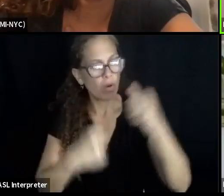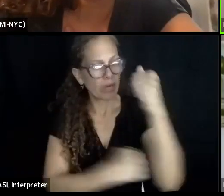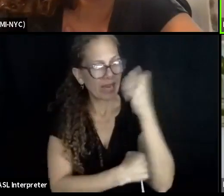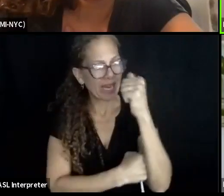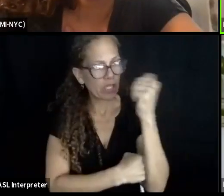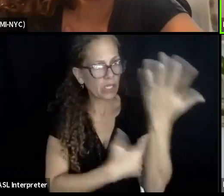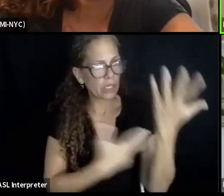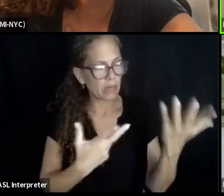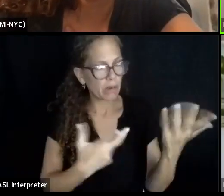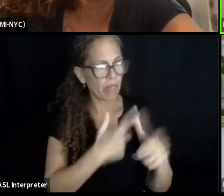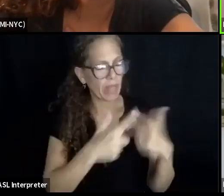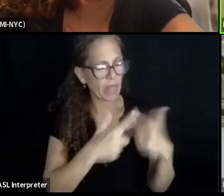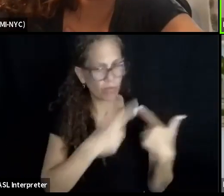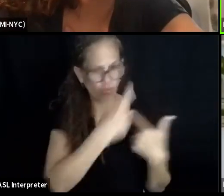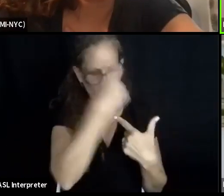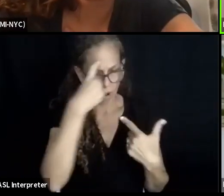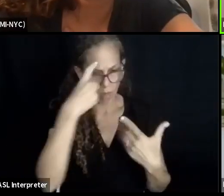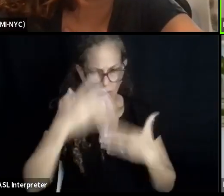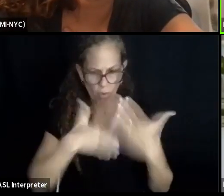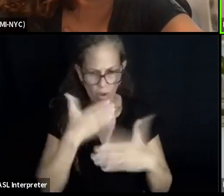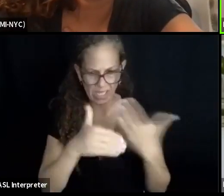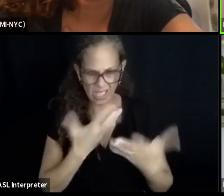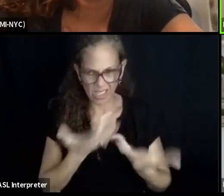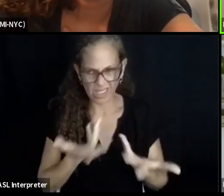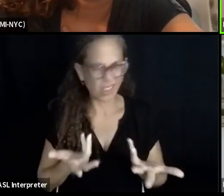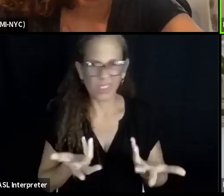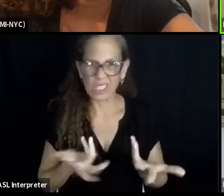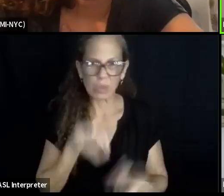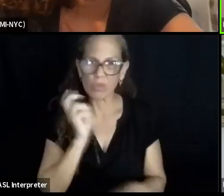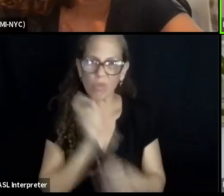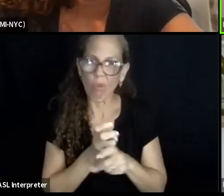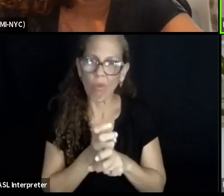process trauma. So,